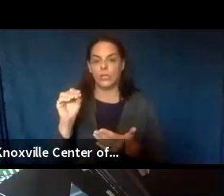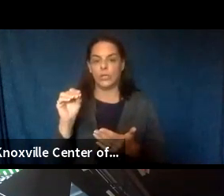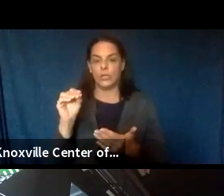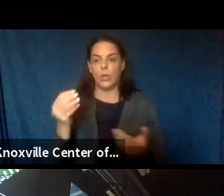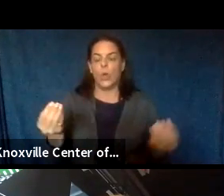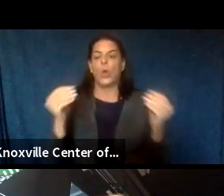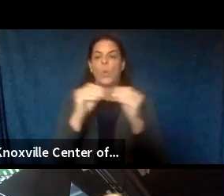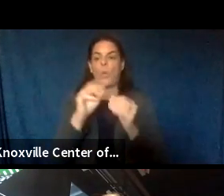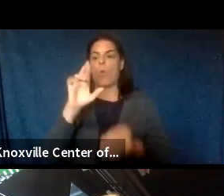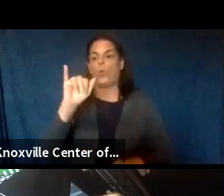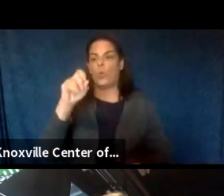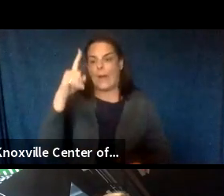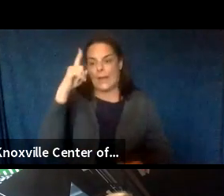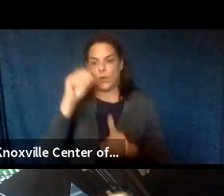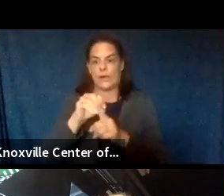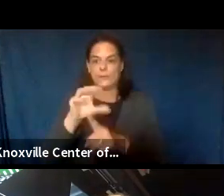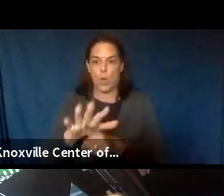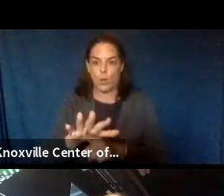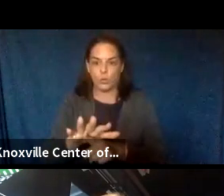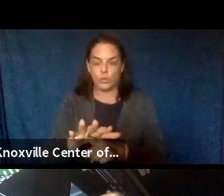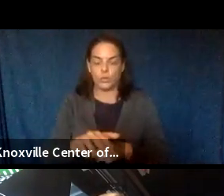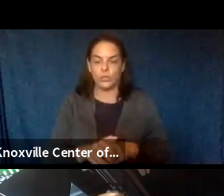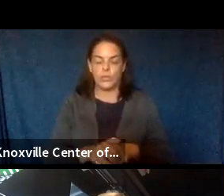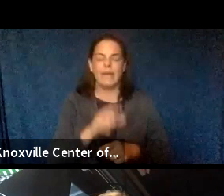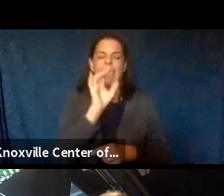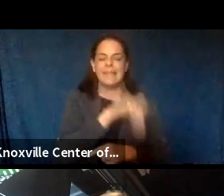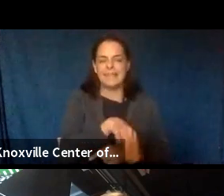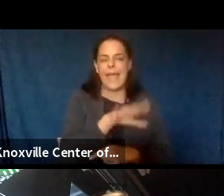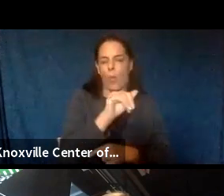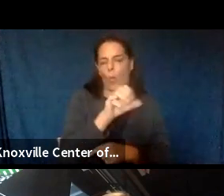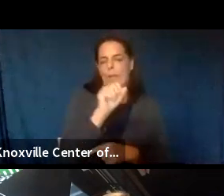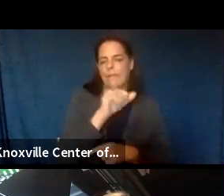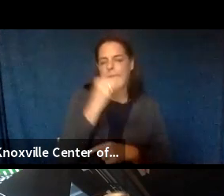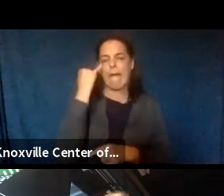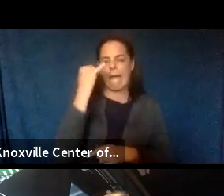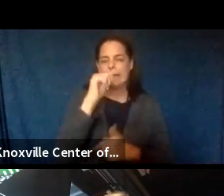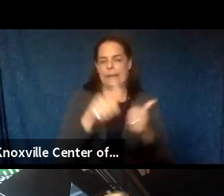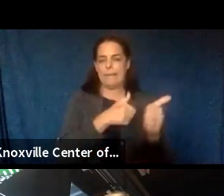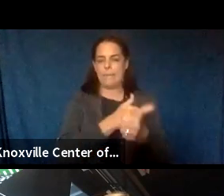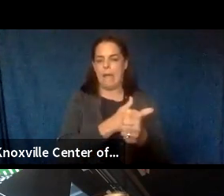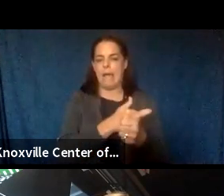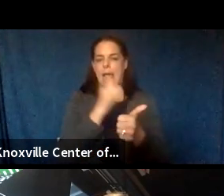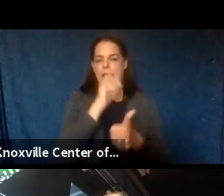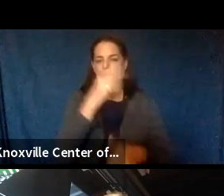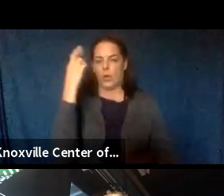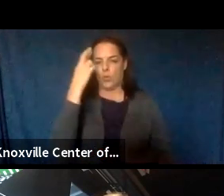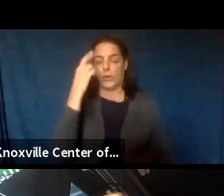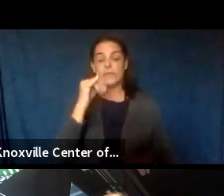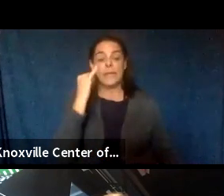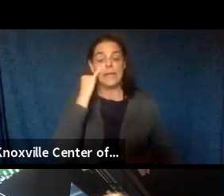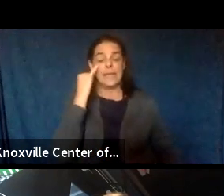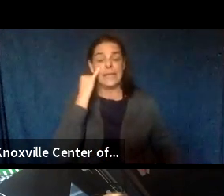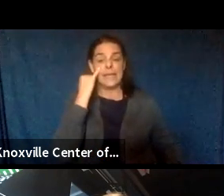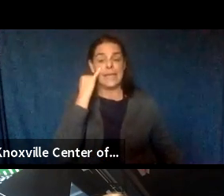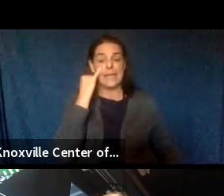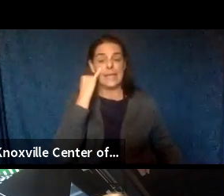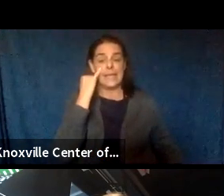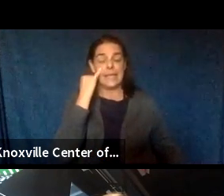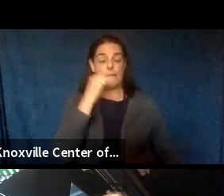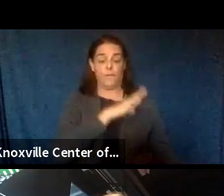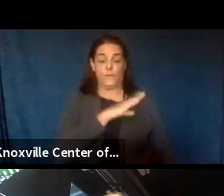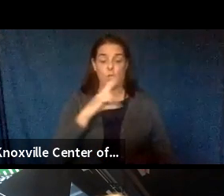increased risk of exposure. That was sort of the idea behind it. If this board finds